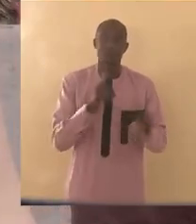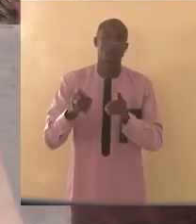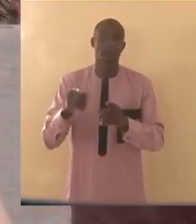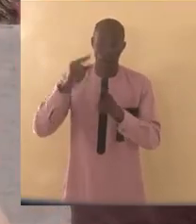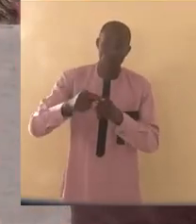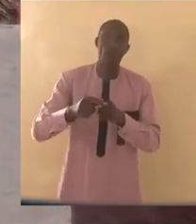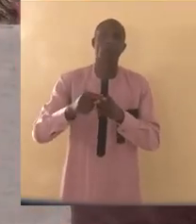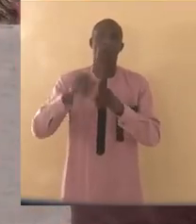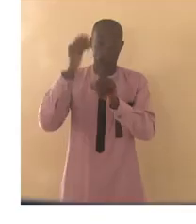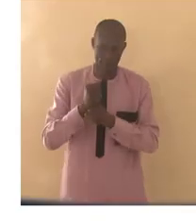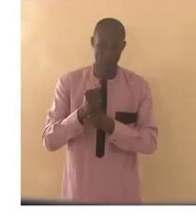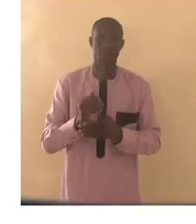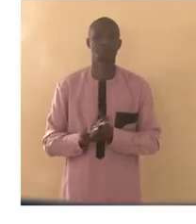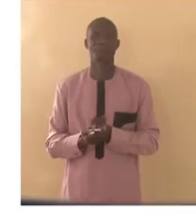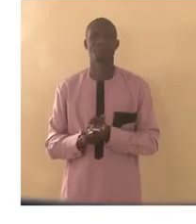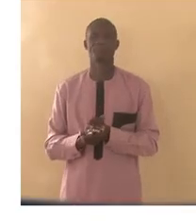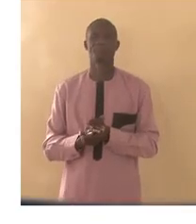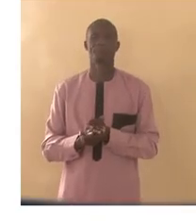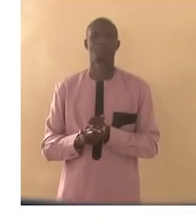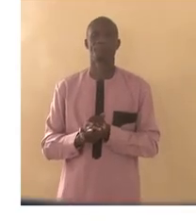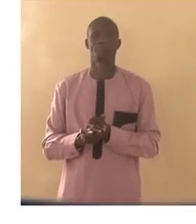of God be realized.